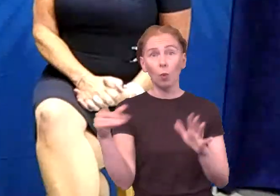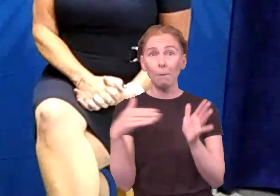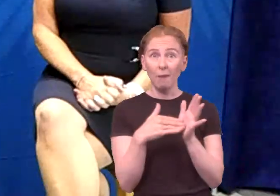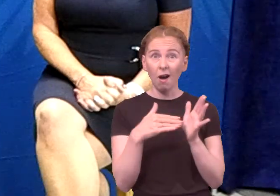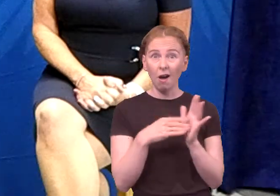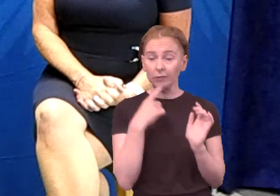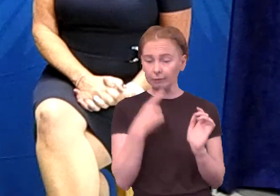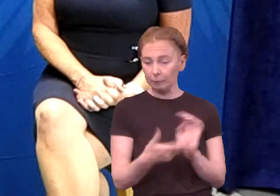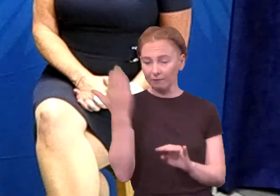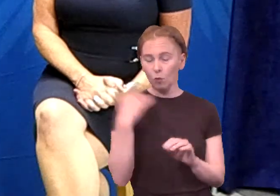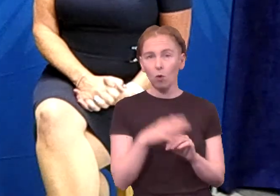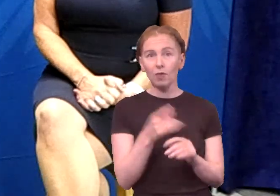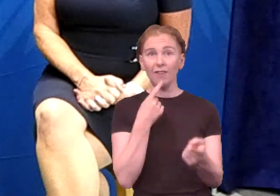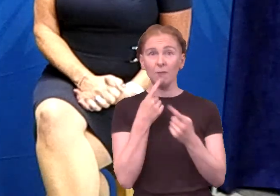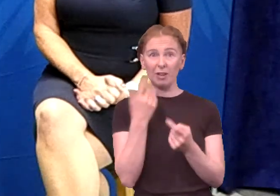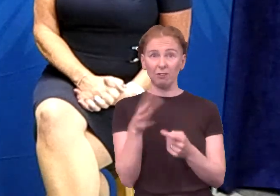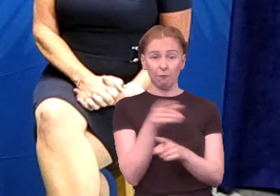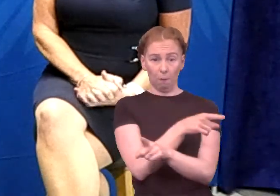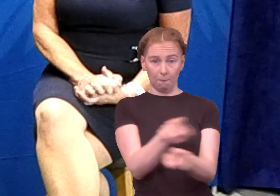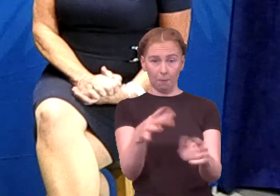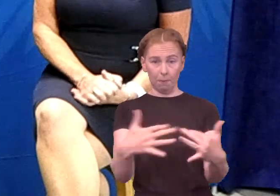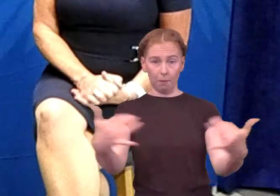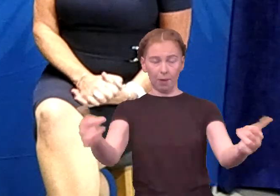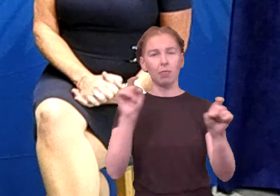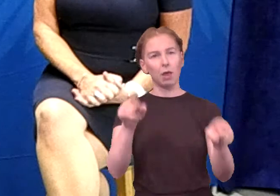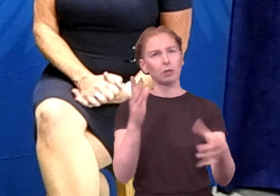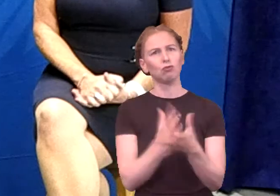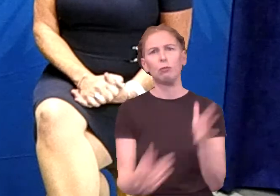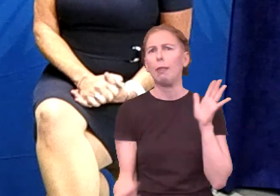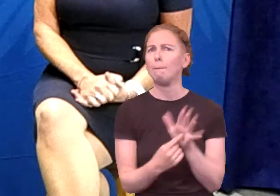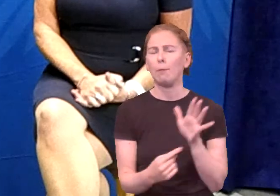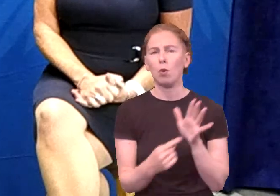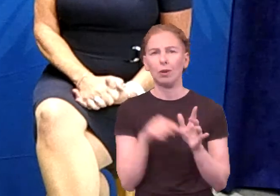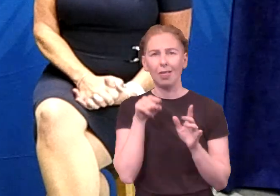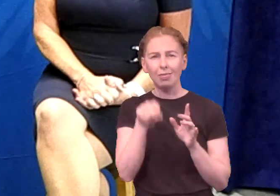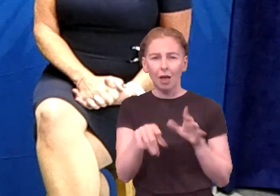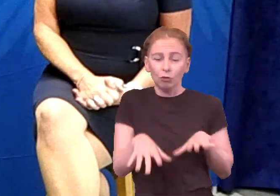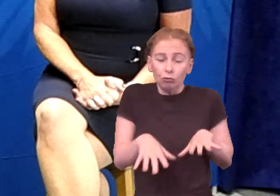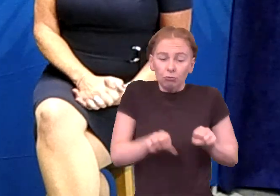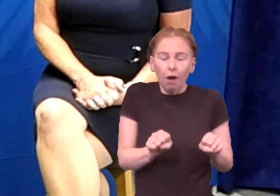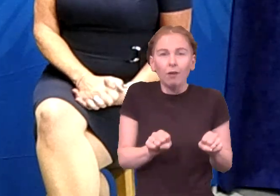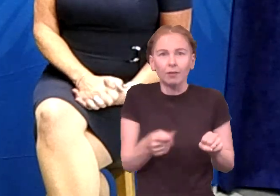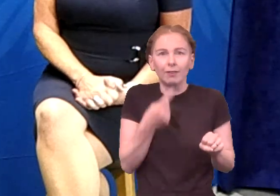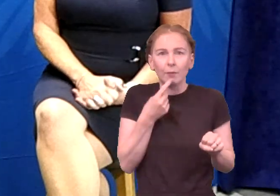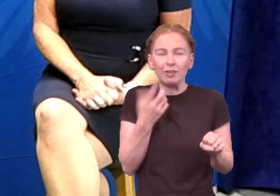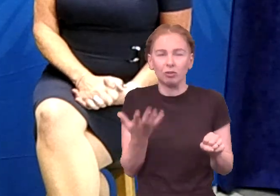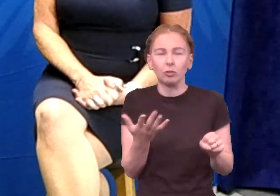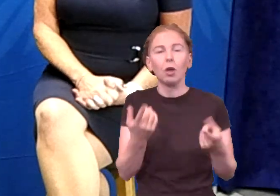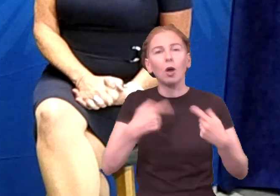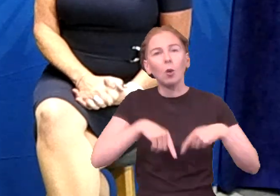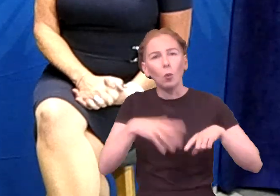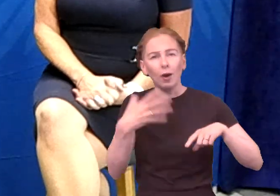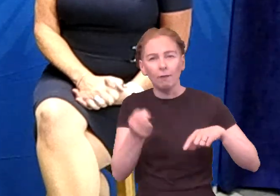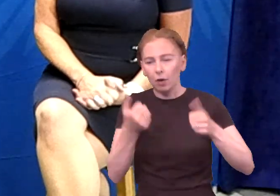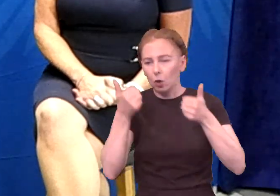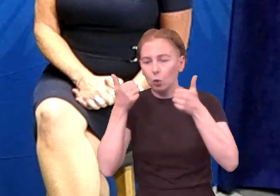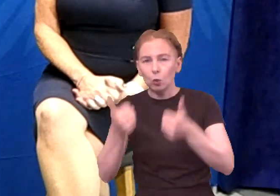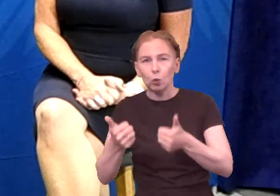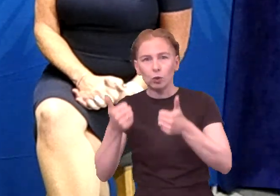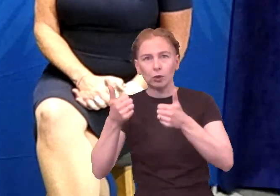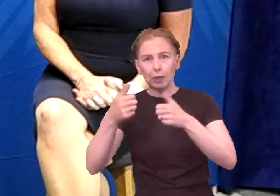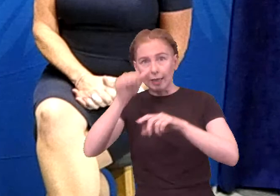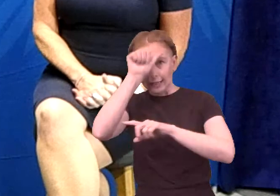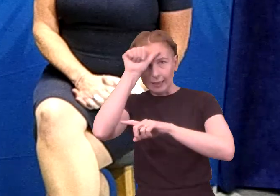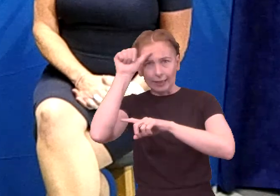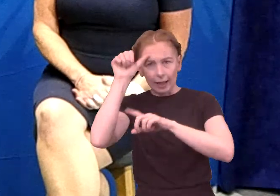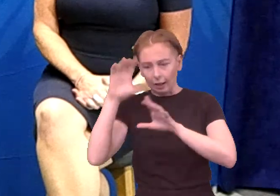information that we get from the public is the key to that, because it's the start of that journey. We've got fantastic intelligence teams who develop that intelligence